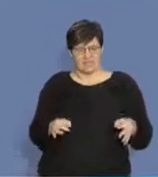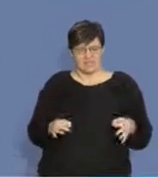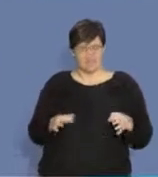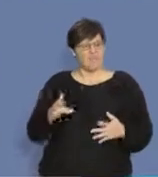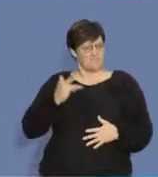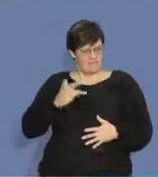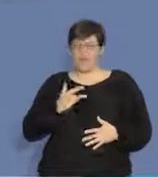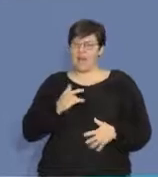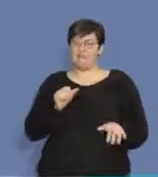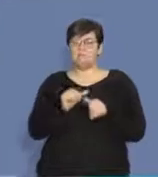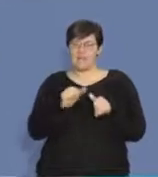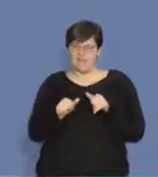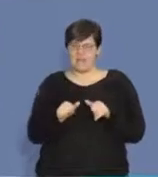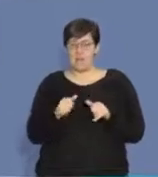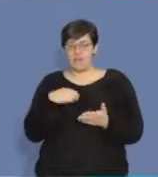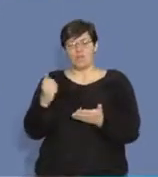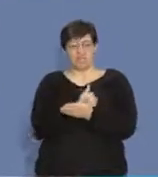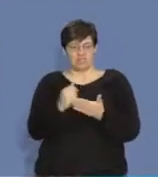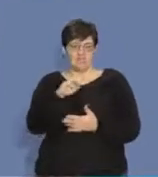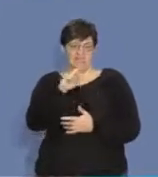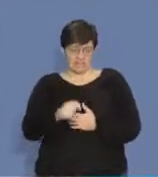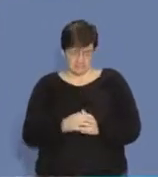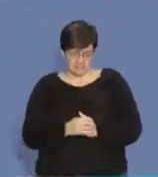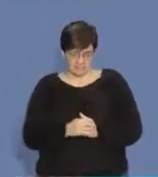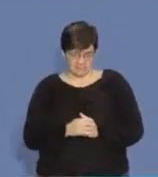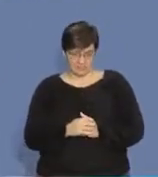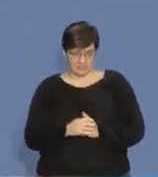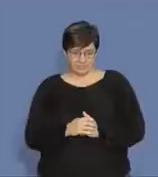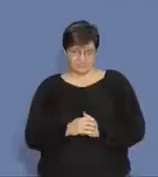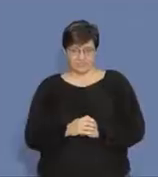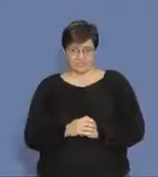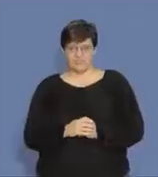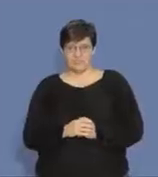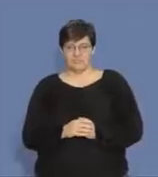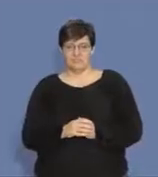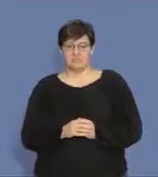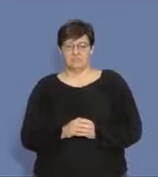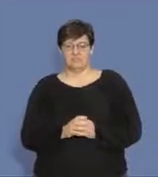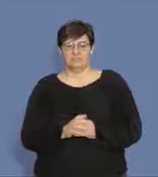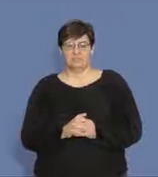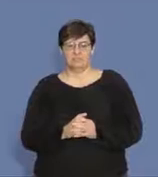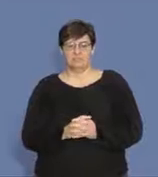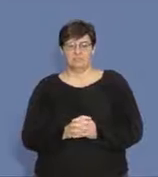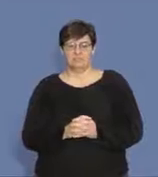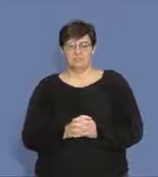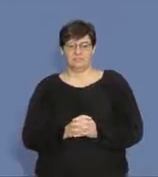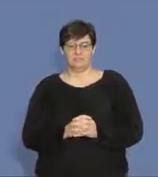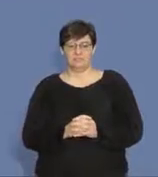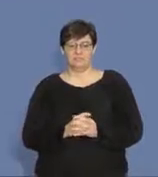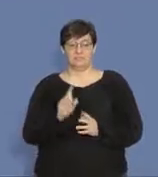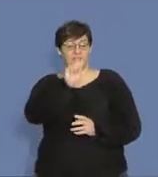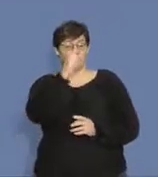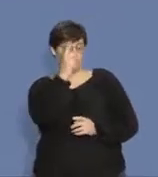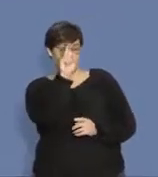he felt it was better for him to be registered as a VAT vendor. Now, the first